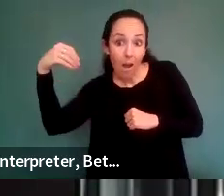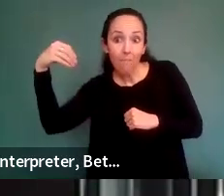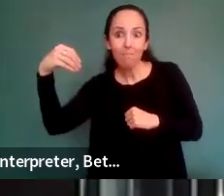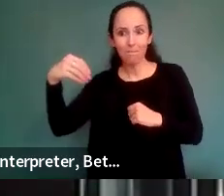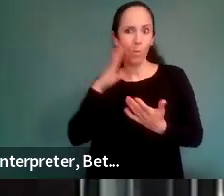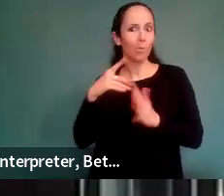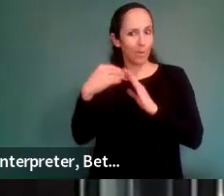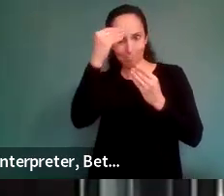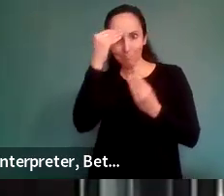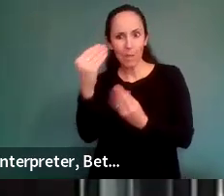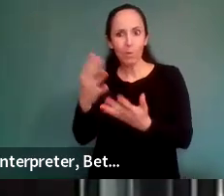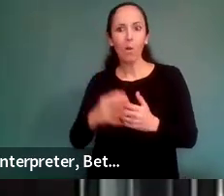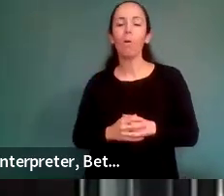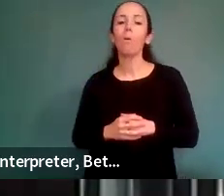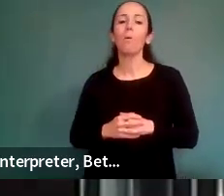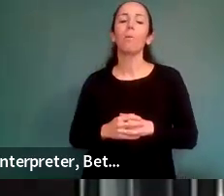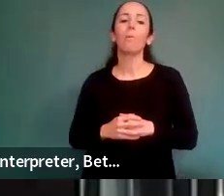You can have it